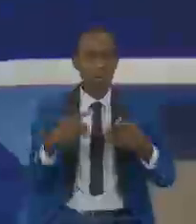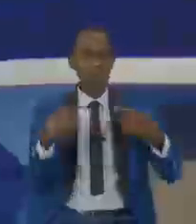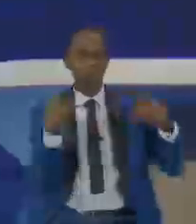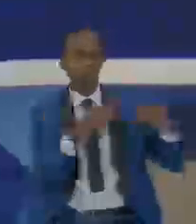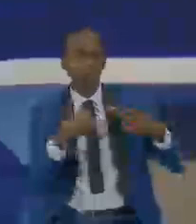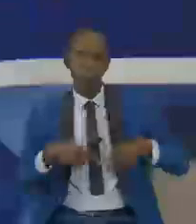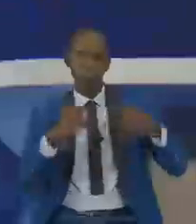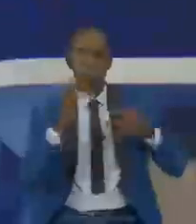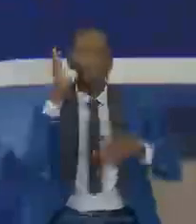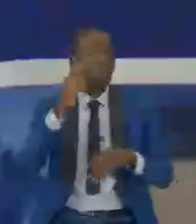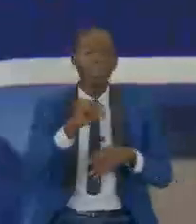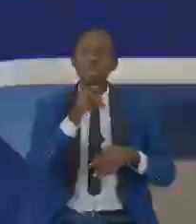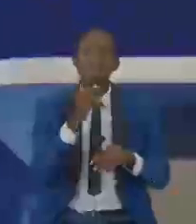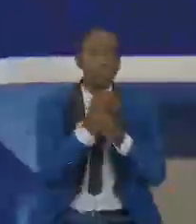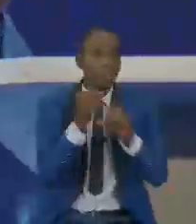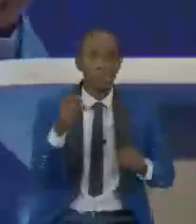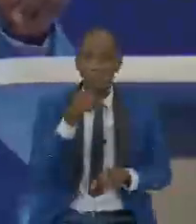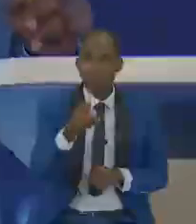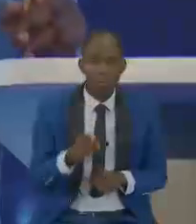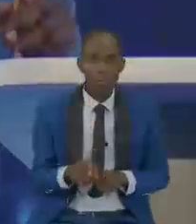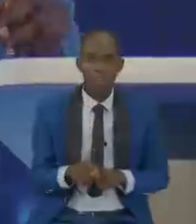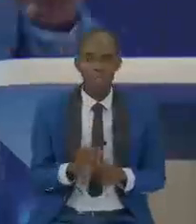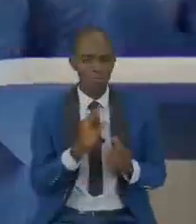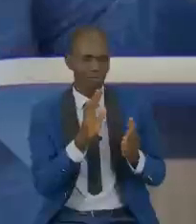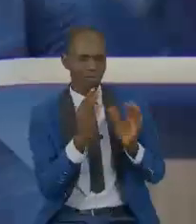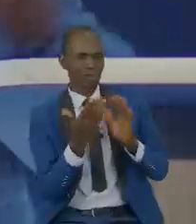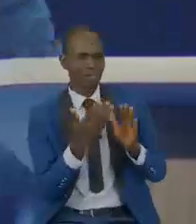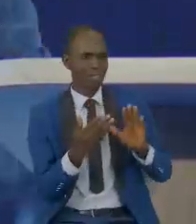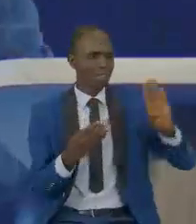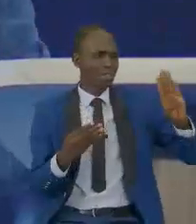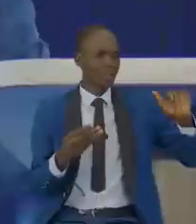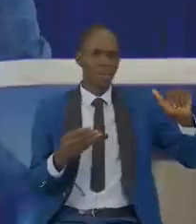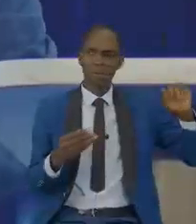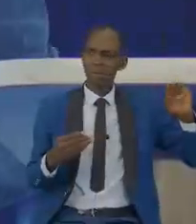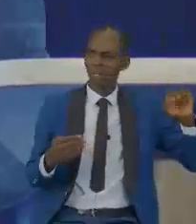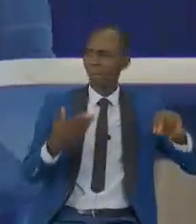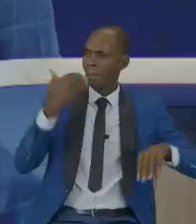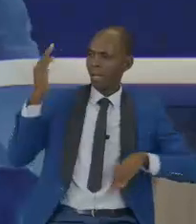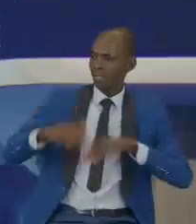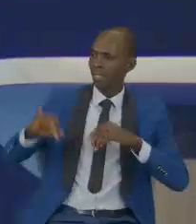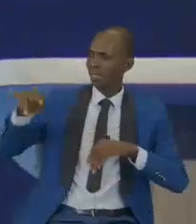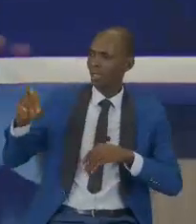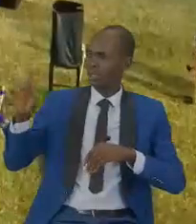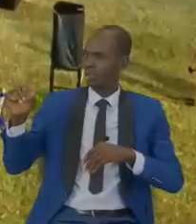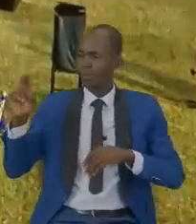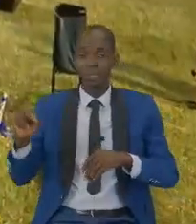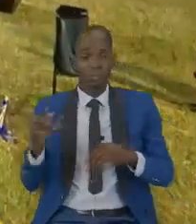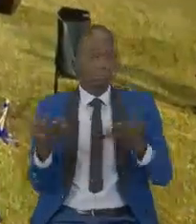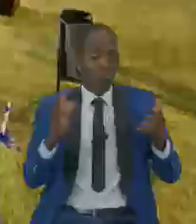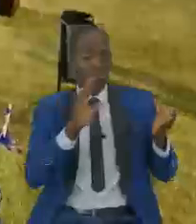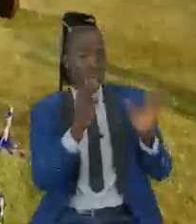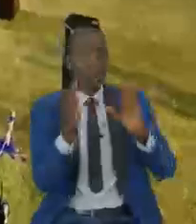take the leprosy away. Canal comparison, Abana and Pharpar, better than the rivers of Damascus, better